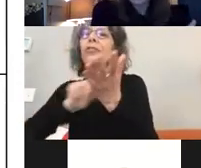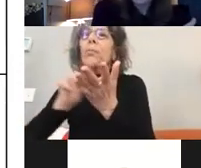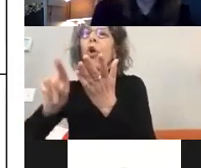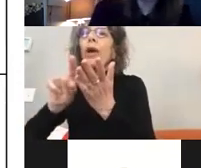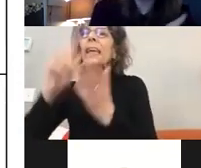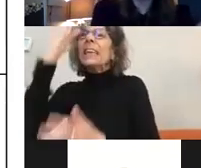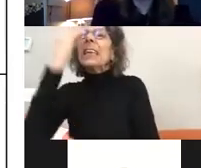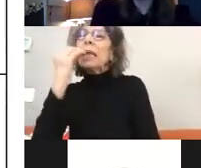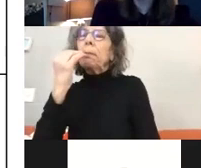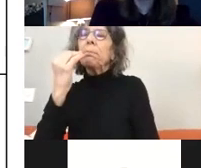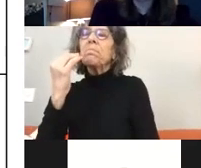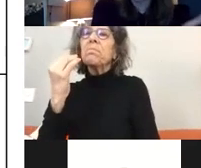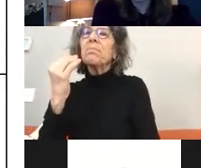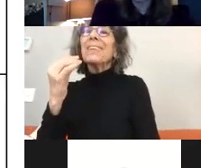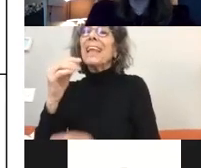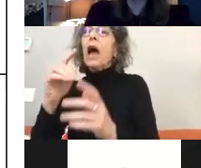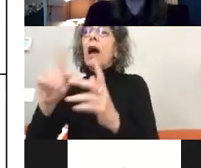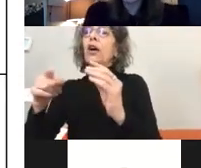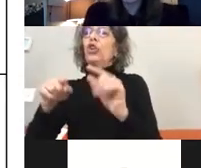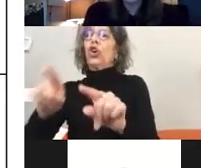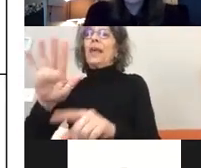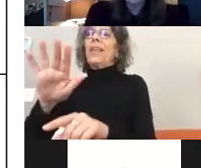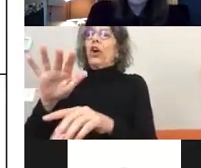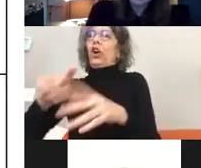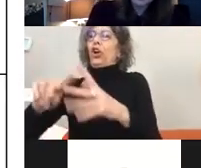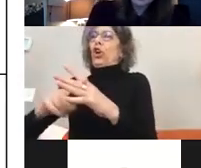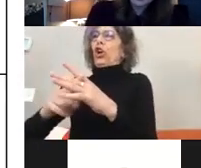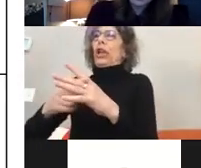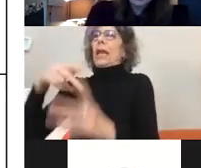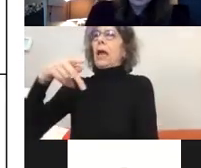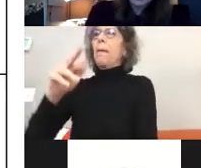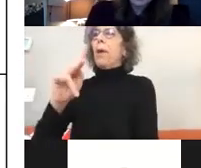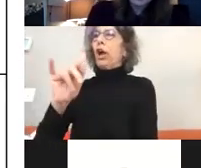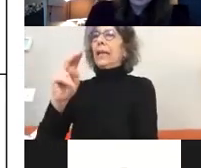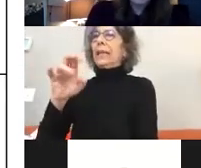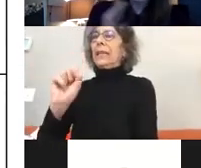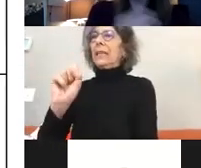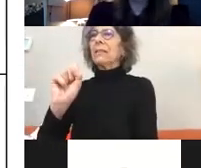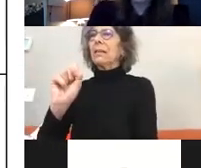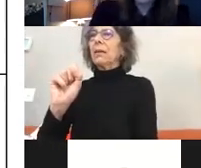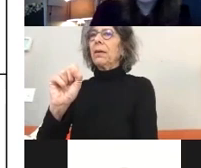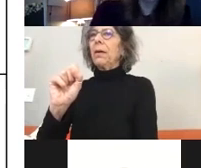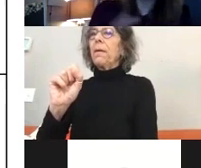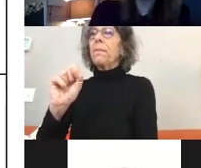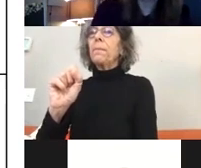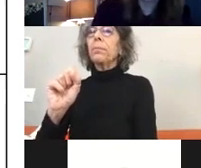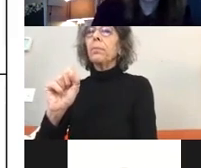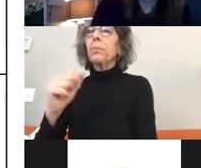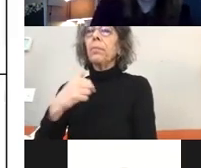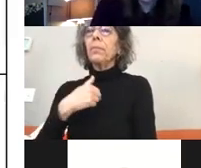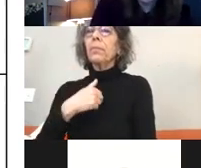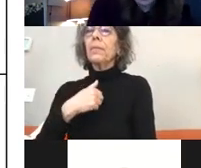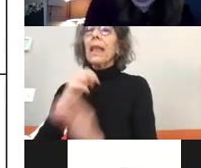early Parkinson and things that lead to Parkinson's. I can interview you.